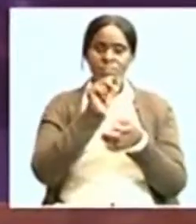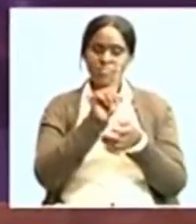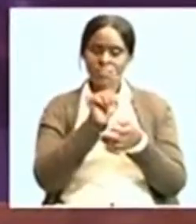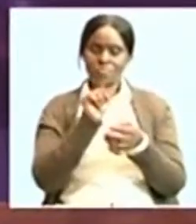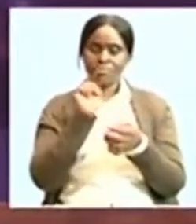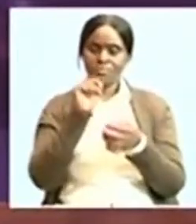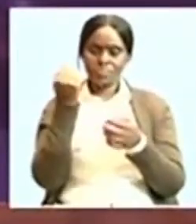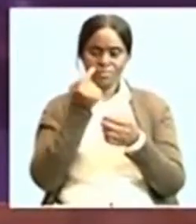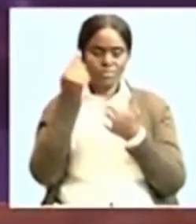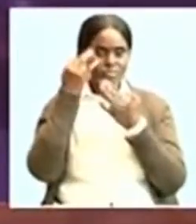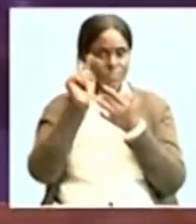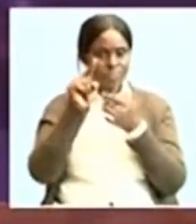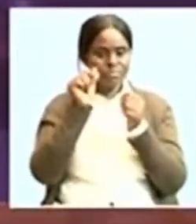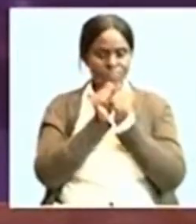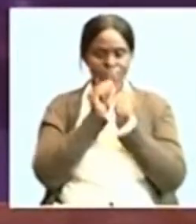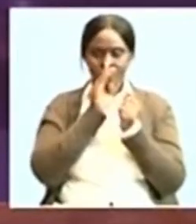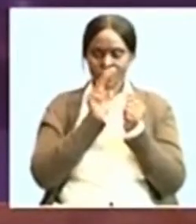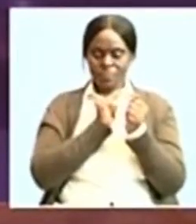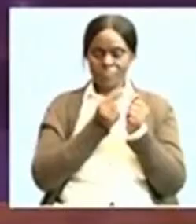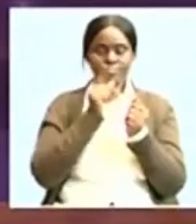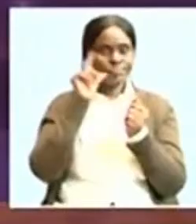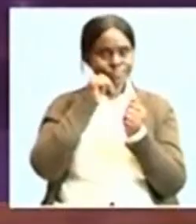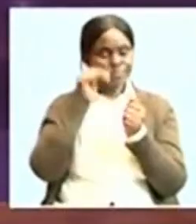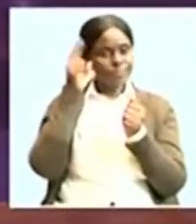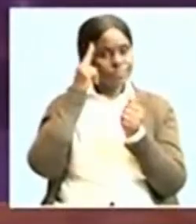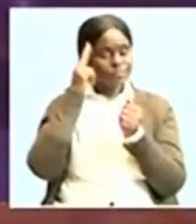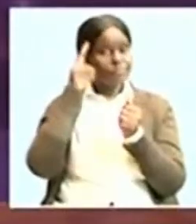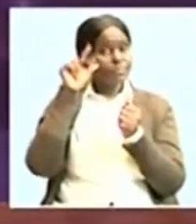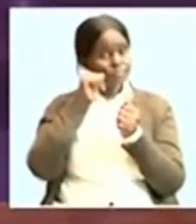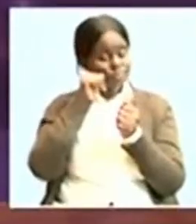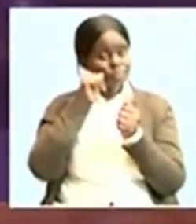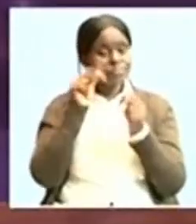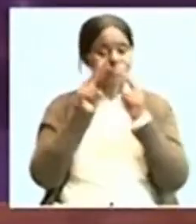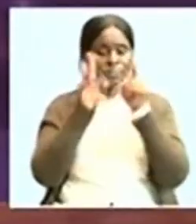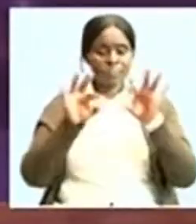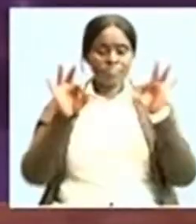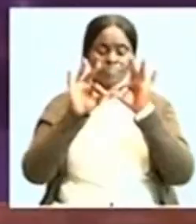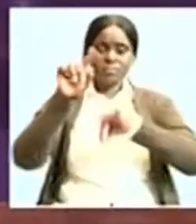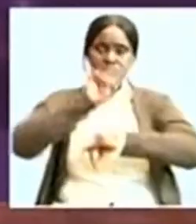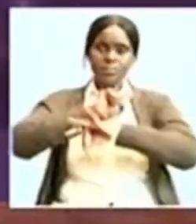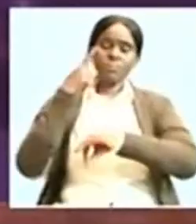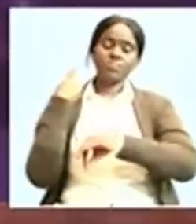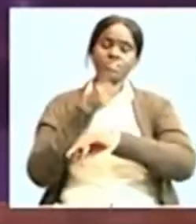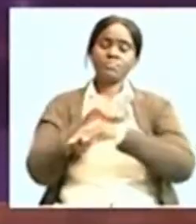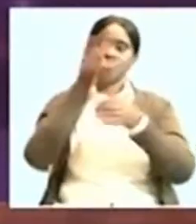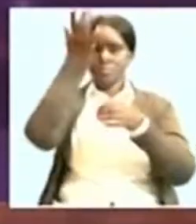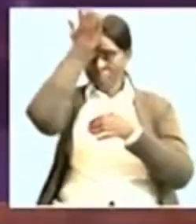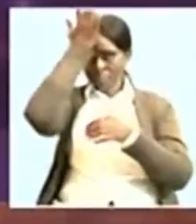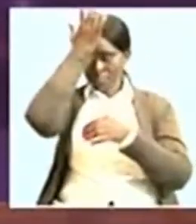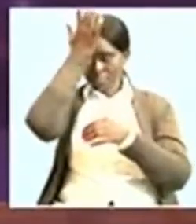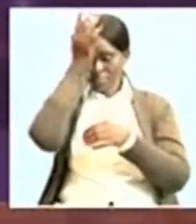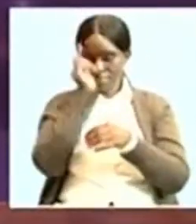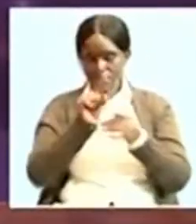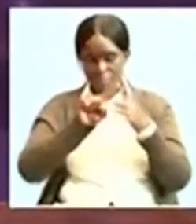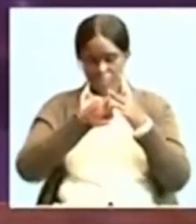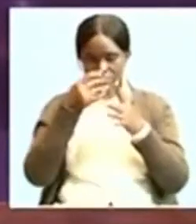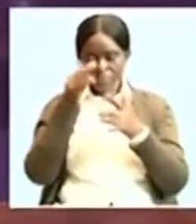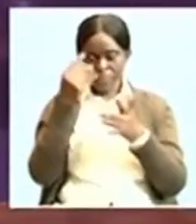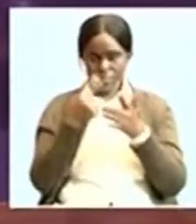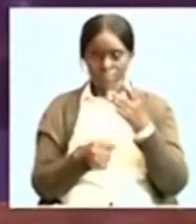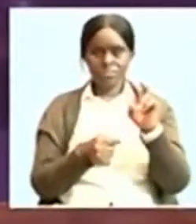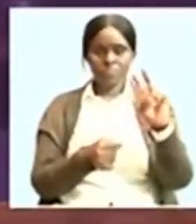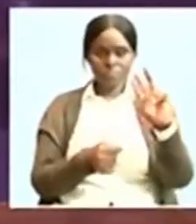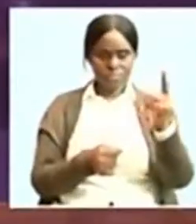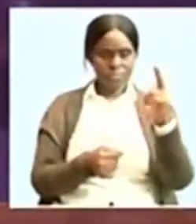we can only wish that you will be with us tomorrow. Remember, tomorrow is a very important day on the parliamentary calendar, as it is the beginning of